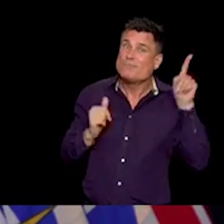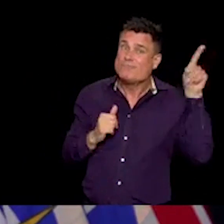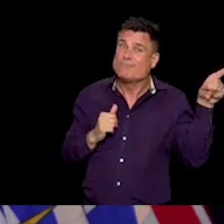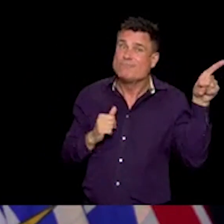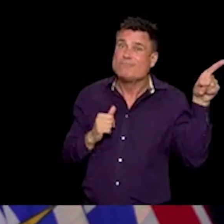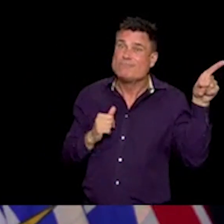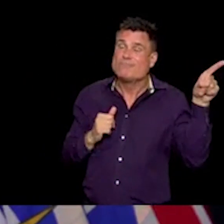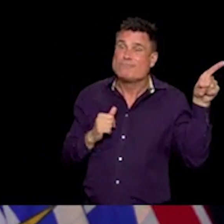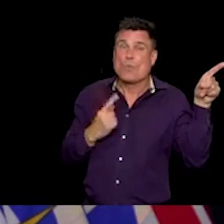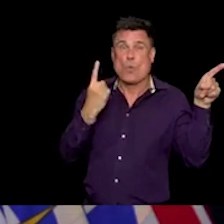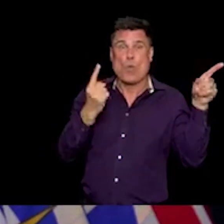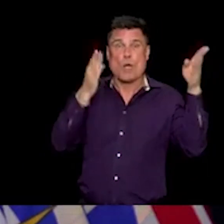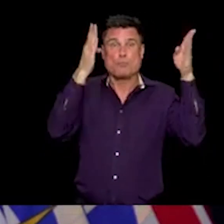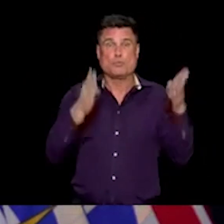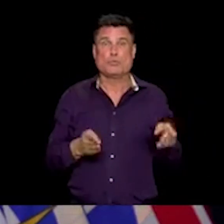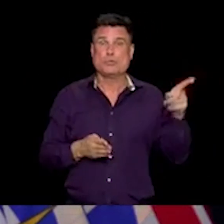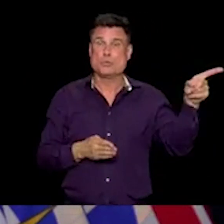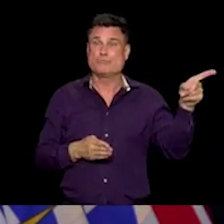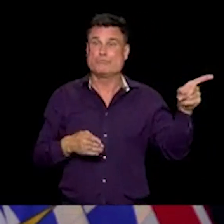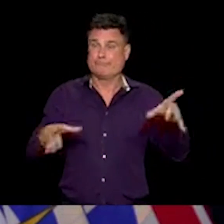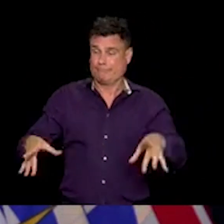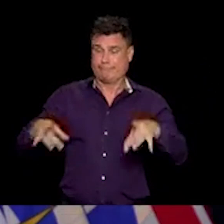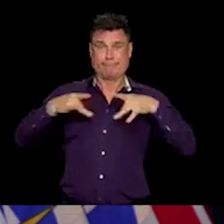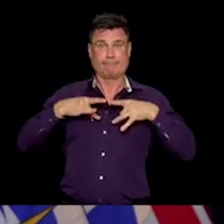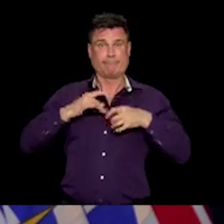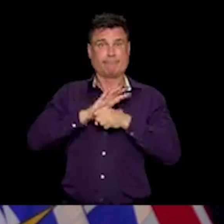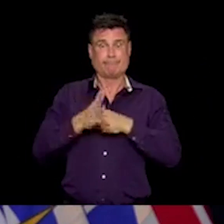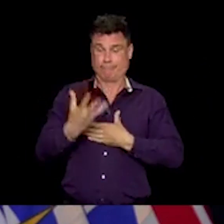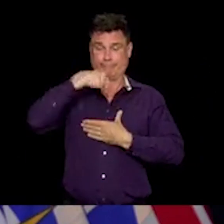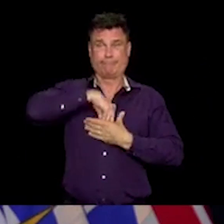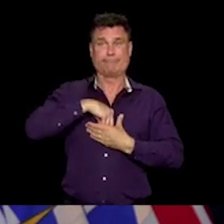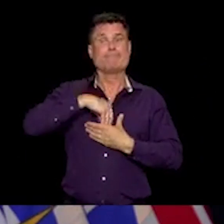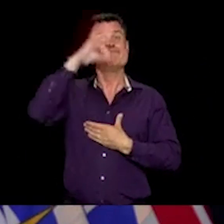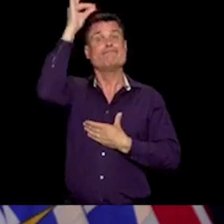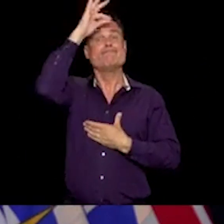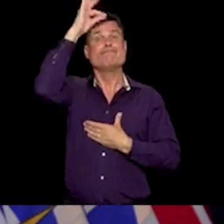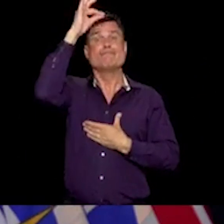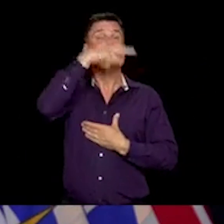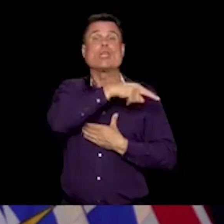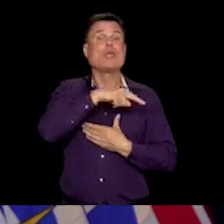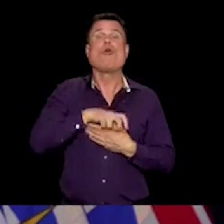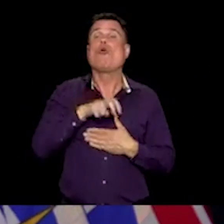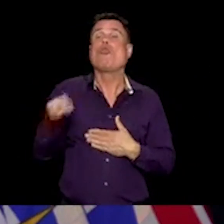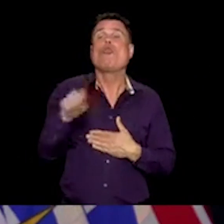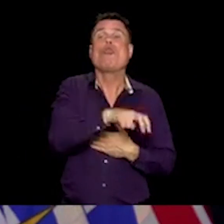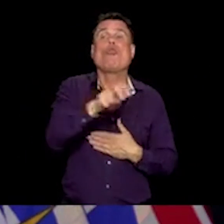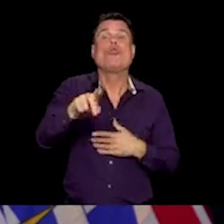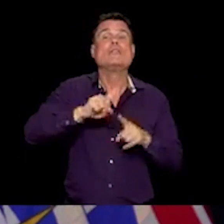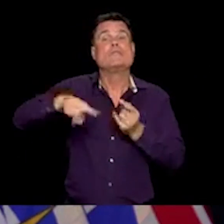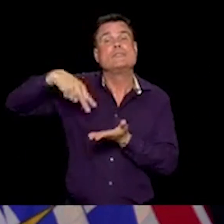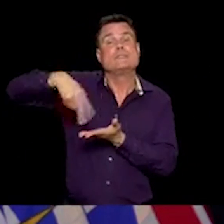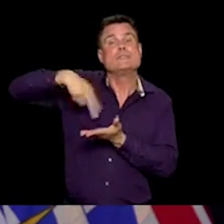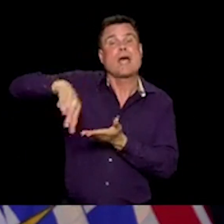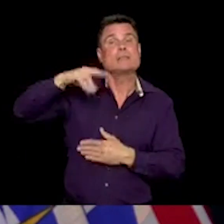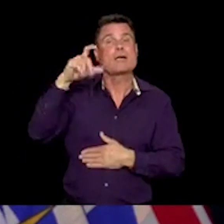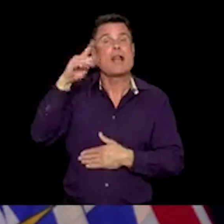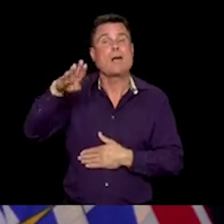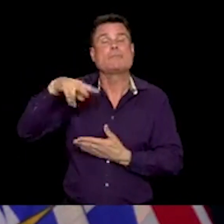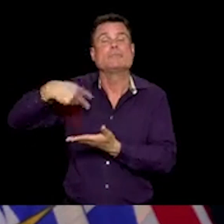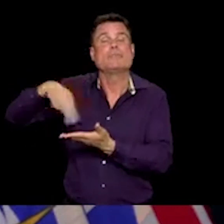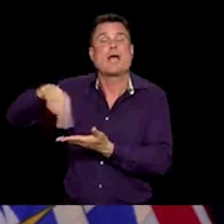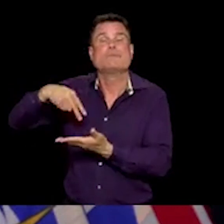from somebody who inadvertently went to a number of nightclubs and spread it to a variety of people, a couple hundreds, maybe even